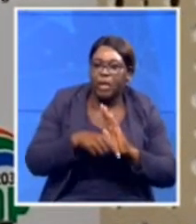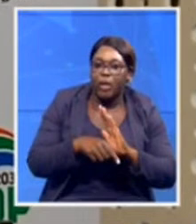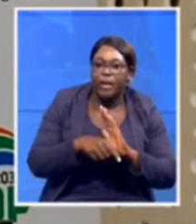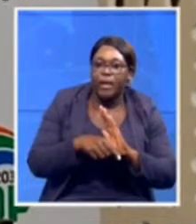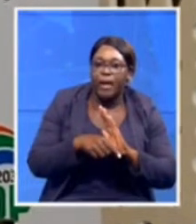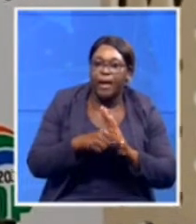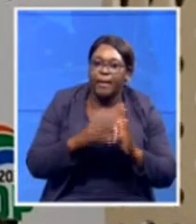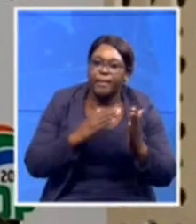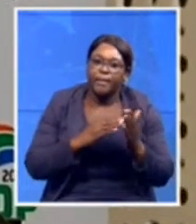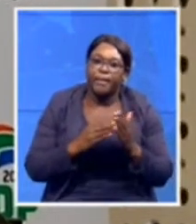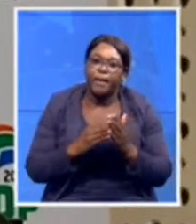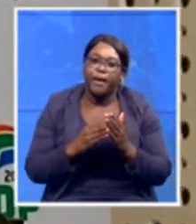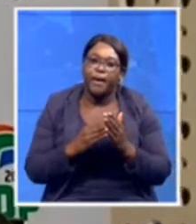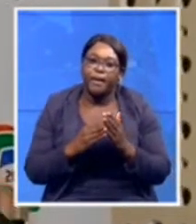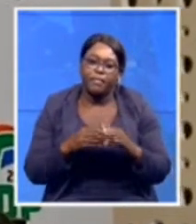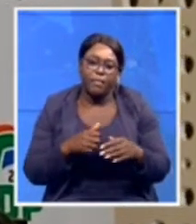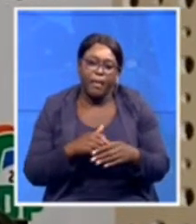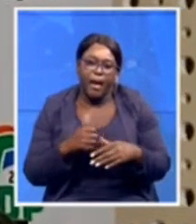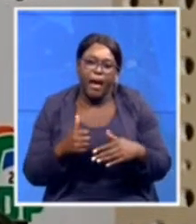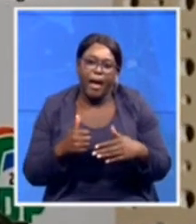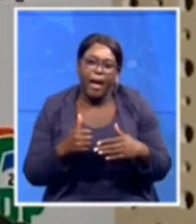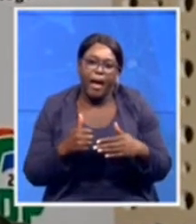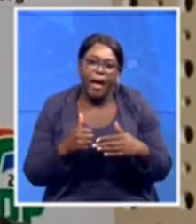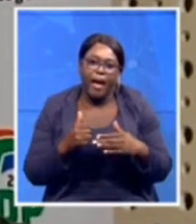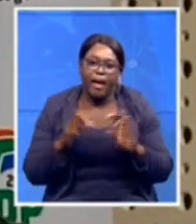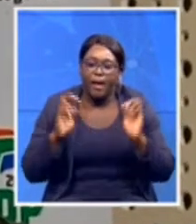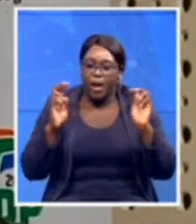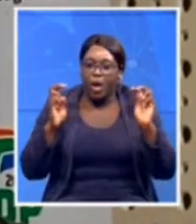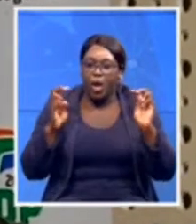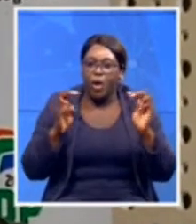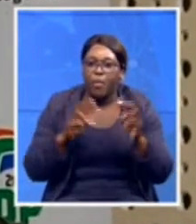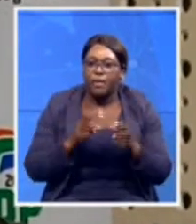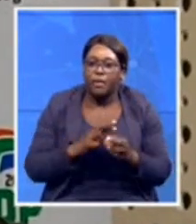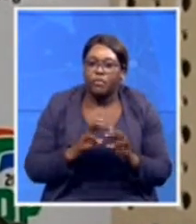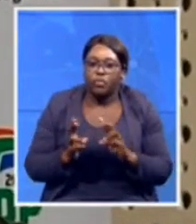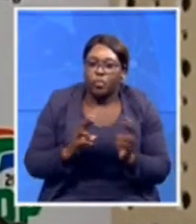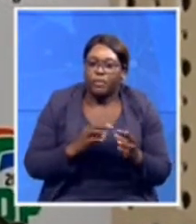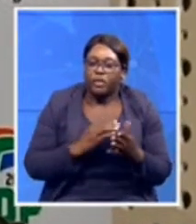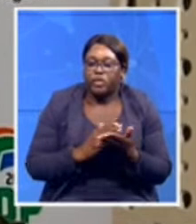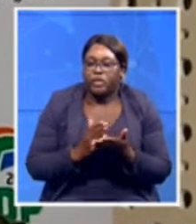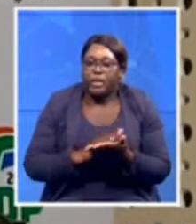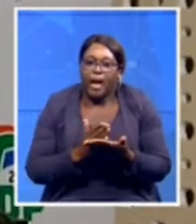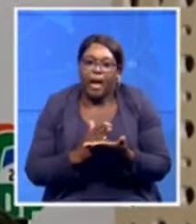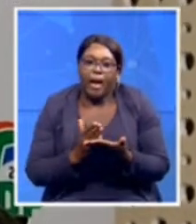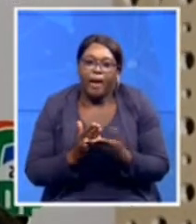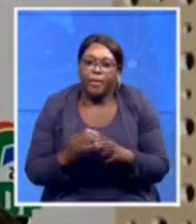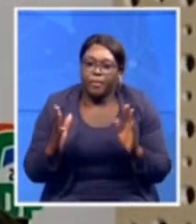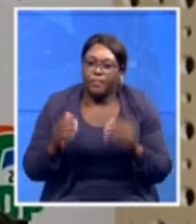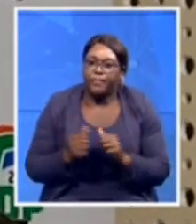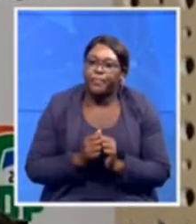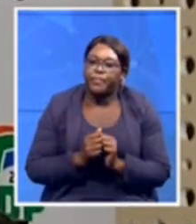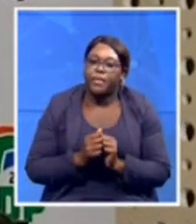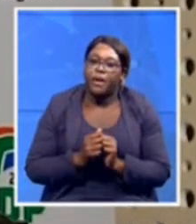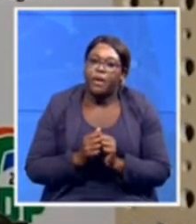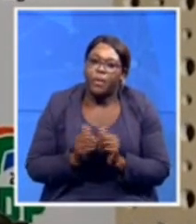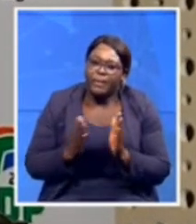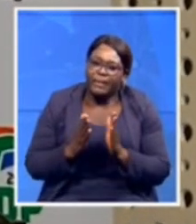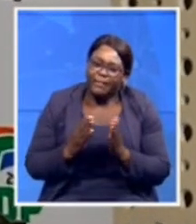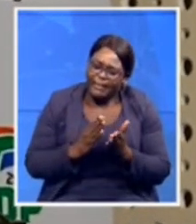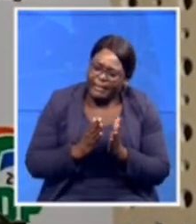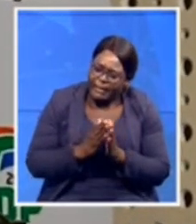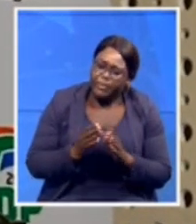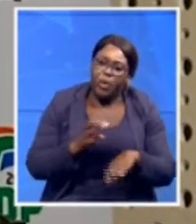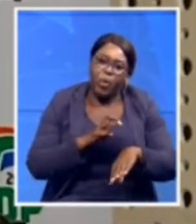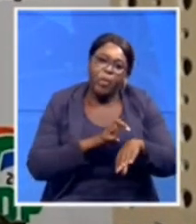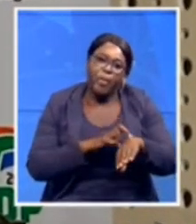previous speakers. So what I will do in a very short space of time is just give a bit of an indication of what those applicable provisions in the Amendment Act speak